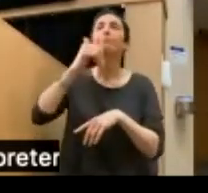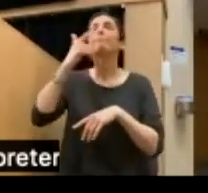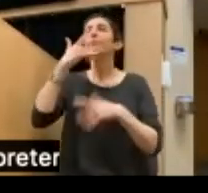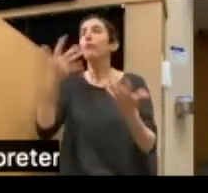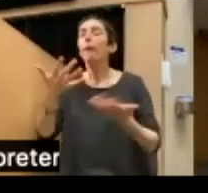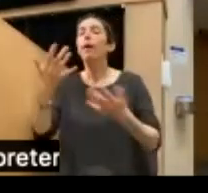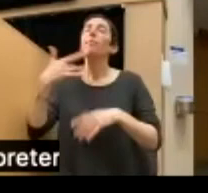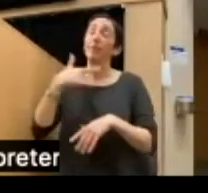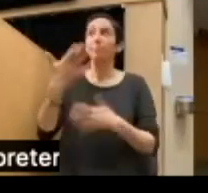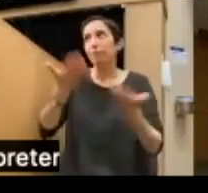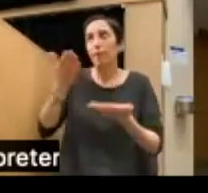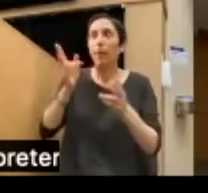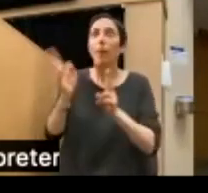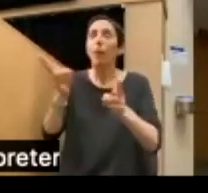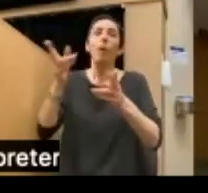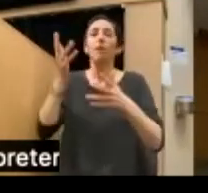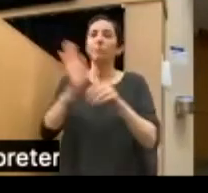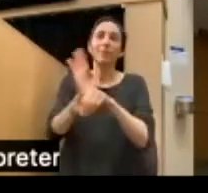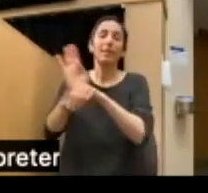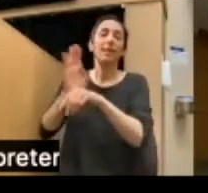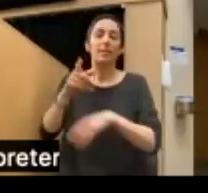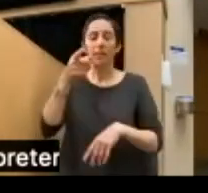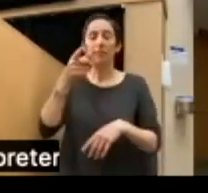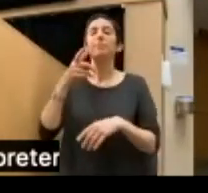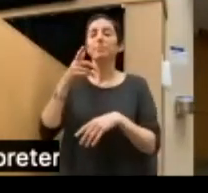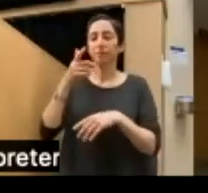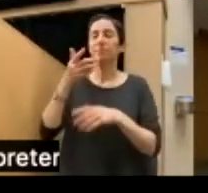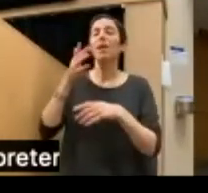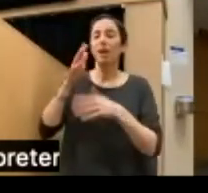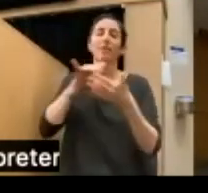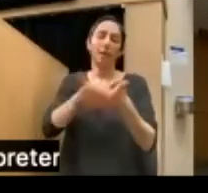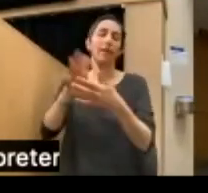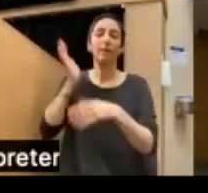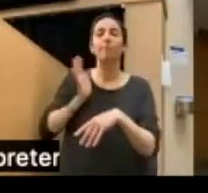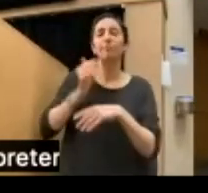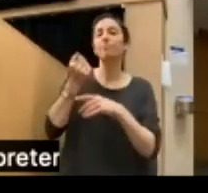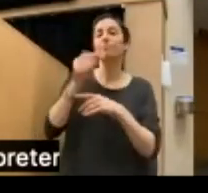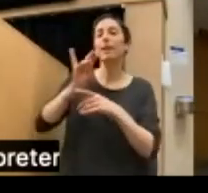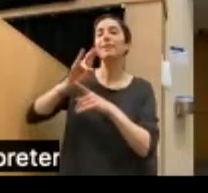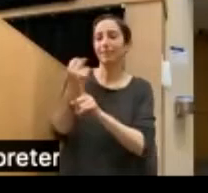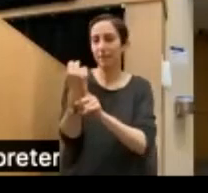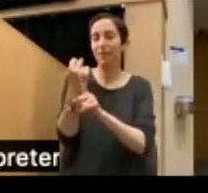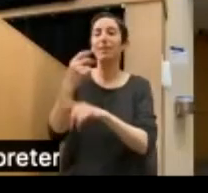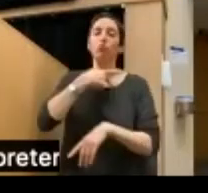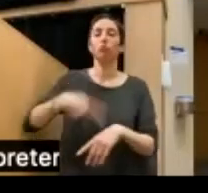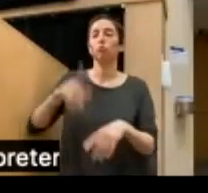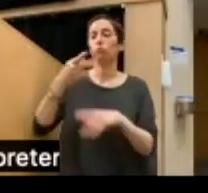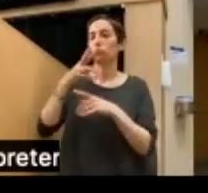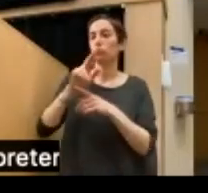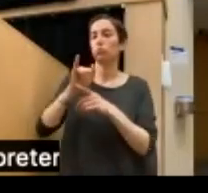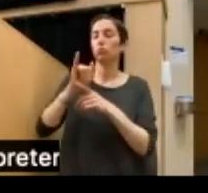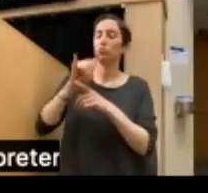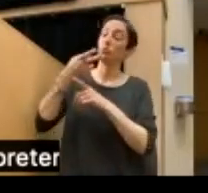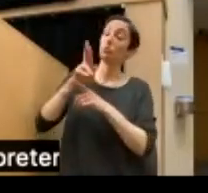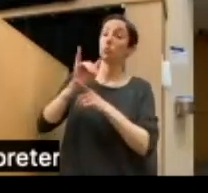partly known from this fabulous study that was done back in the 70s as well at Princeton University. That it was a